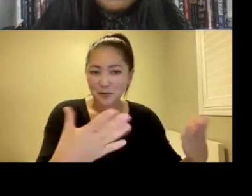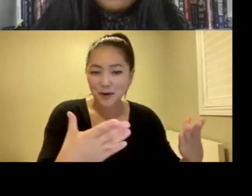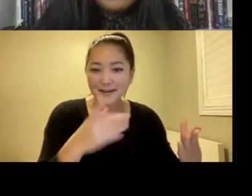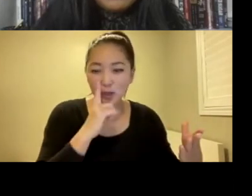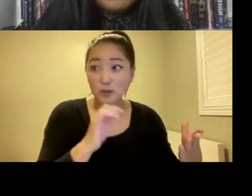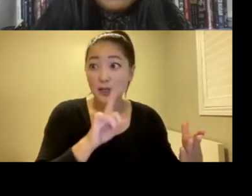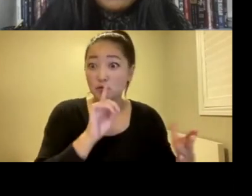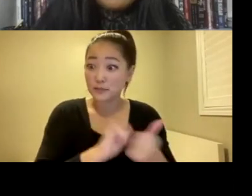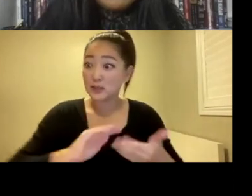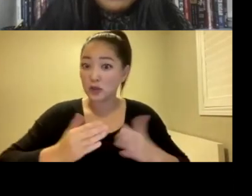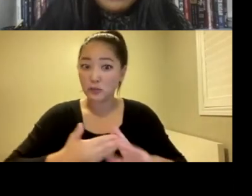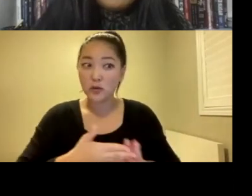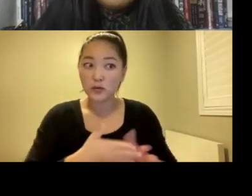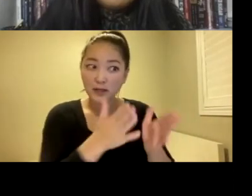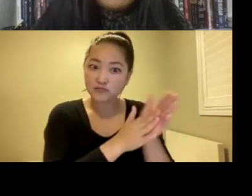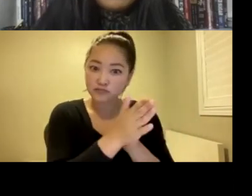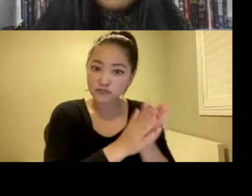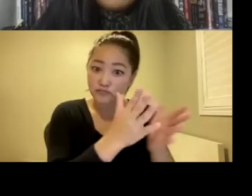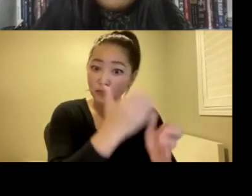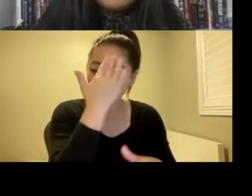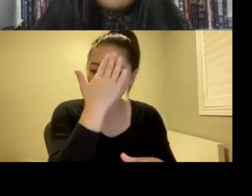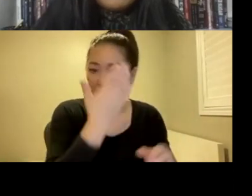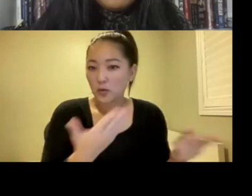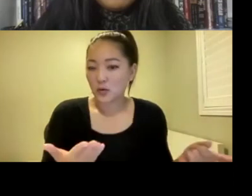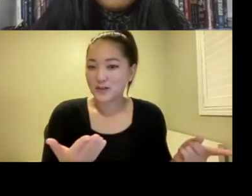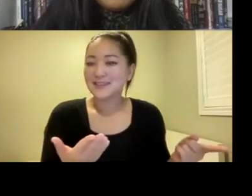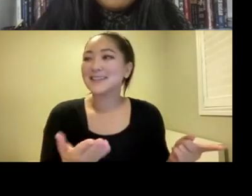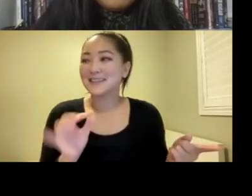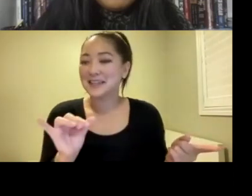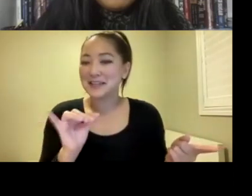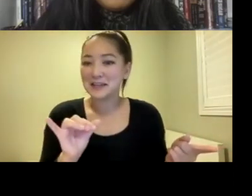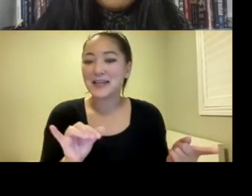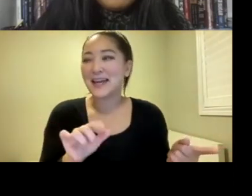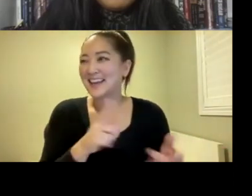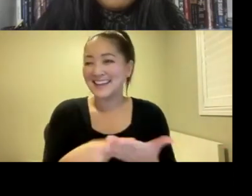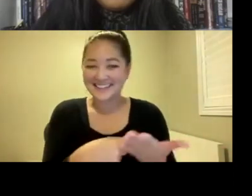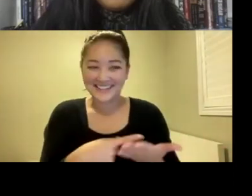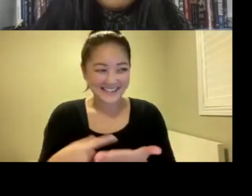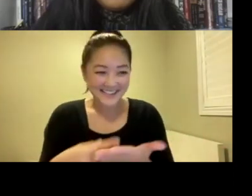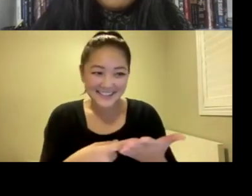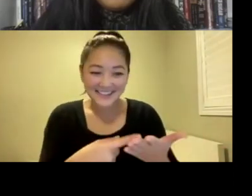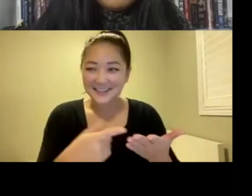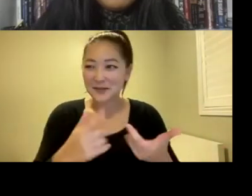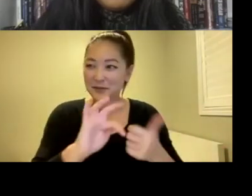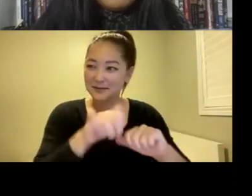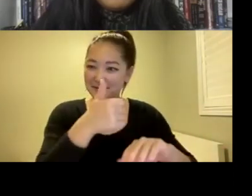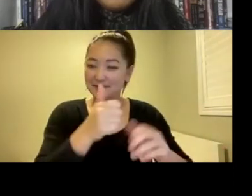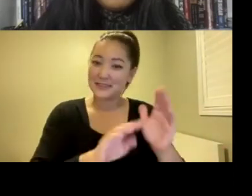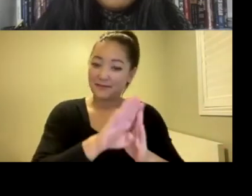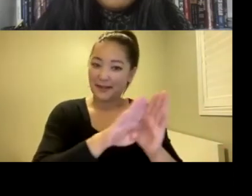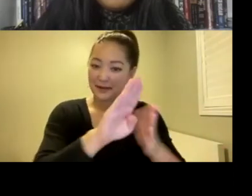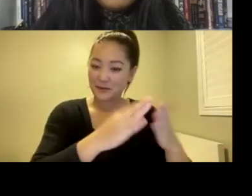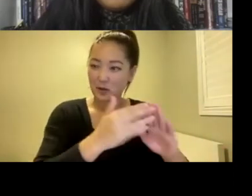resources, what's possible, kind of like the conversations we have about animation when building that world. But like